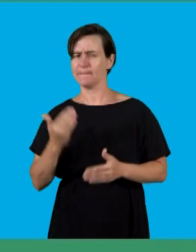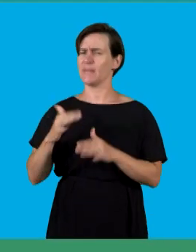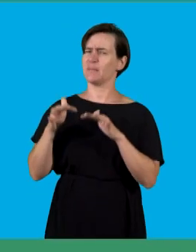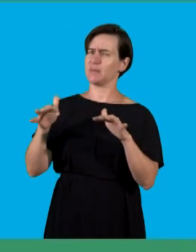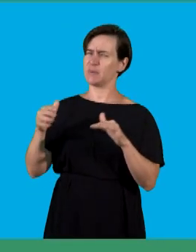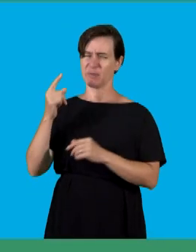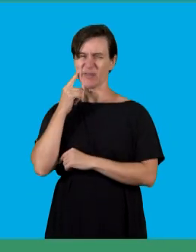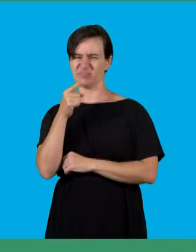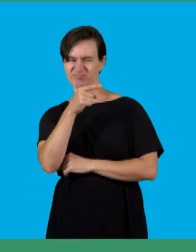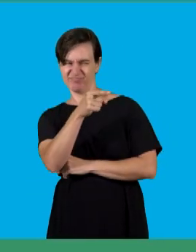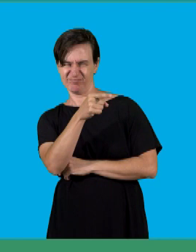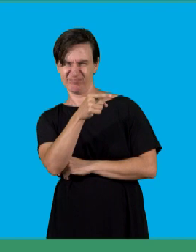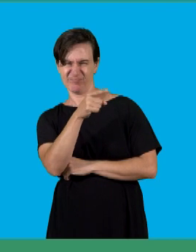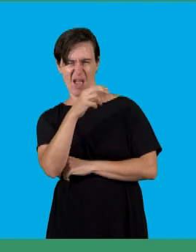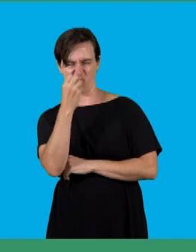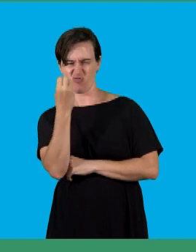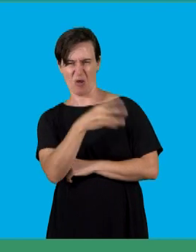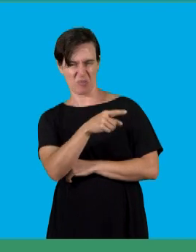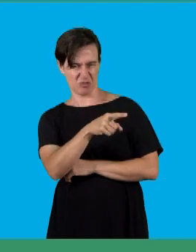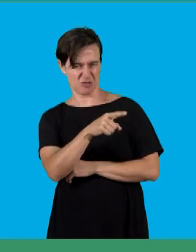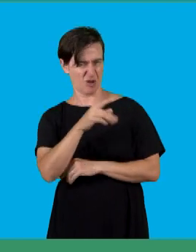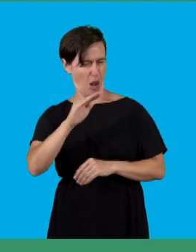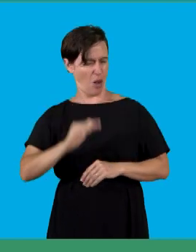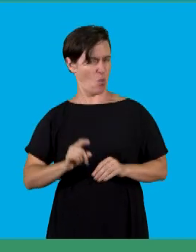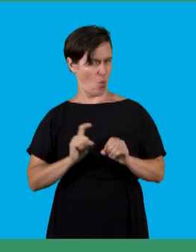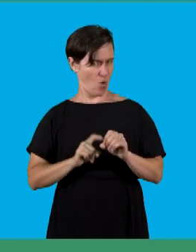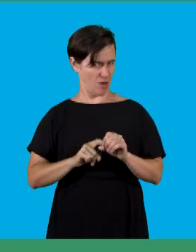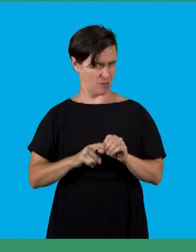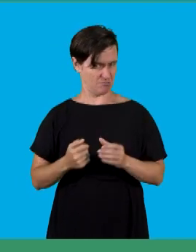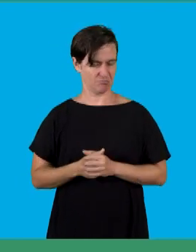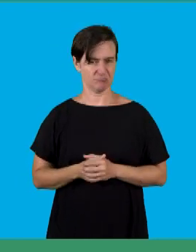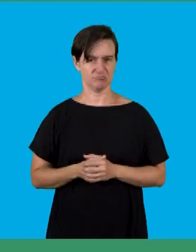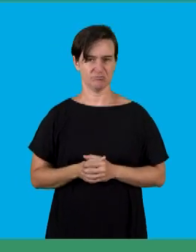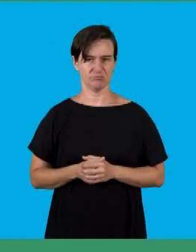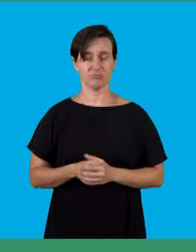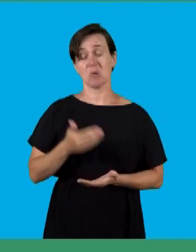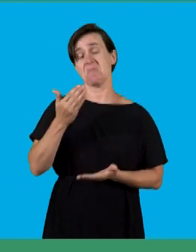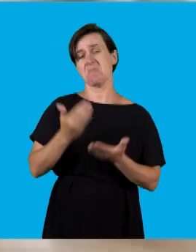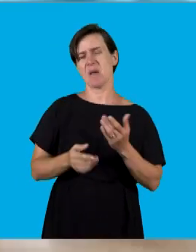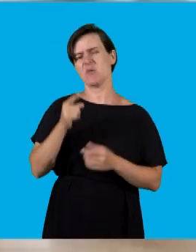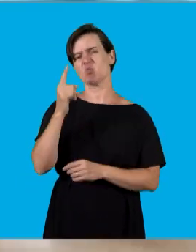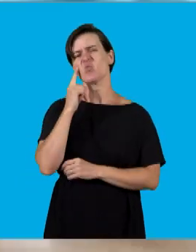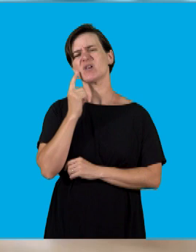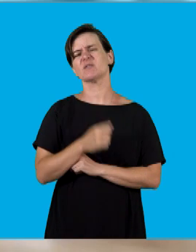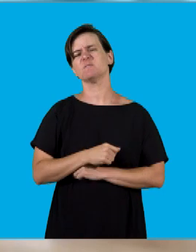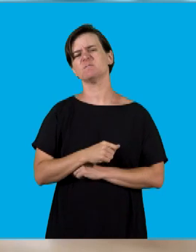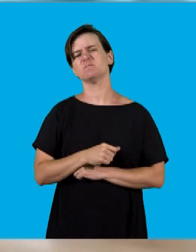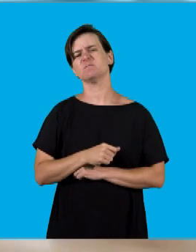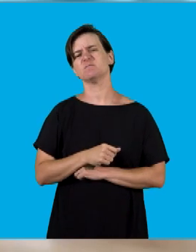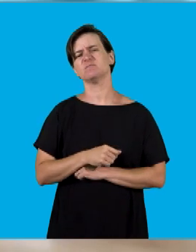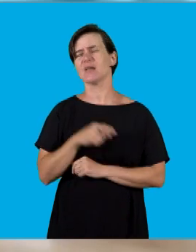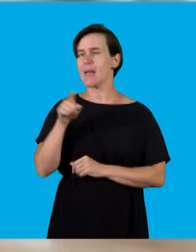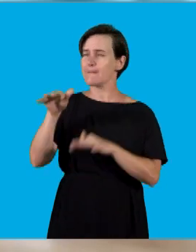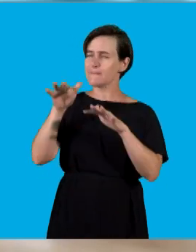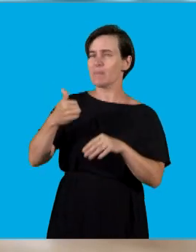customers may perceive the good as low quality. So you might ask yourself that, what is it that